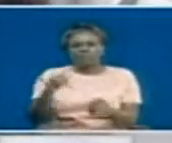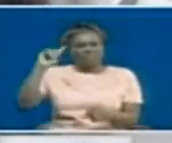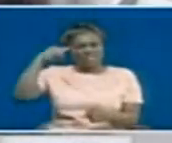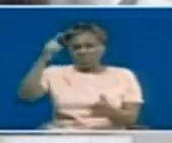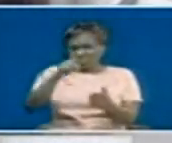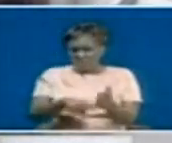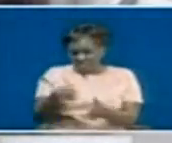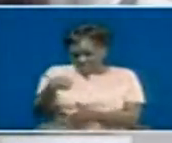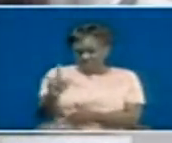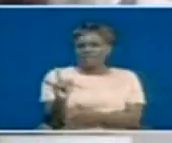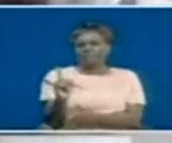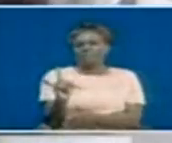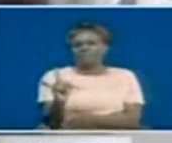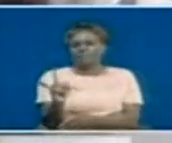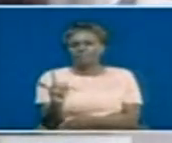way, that